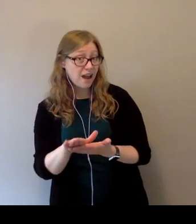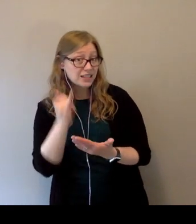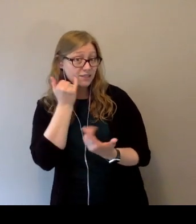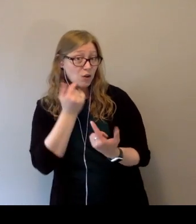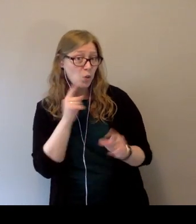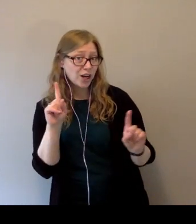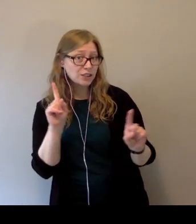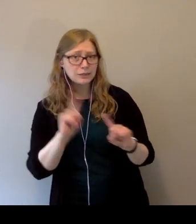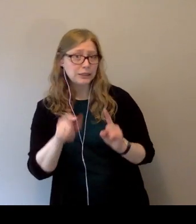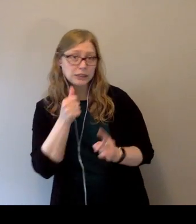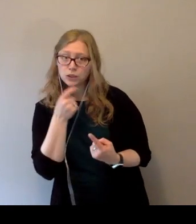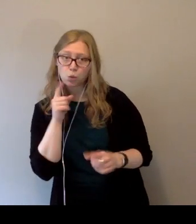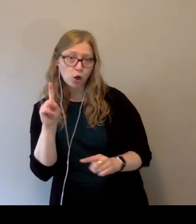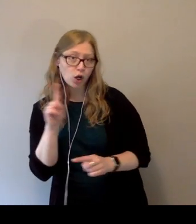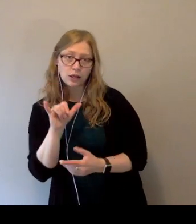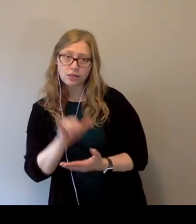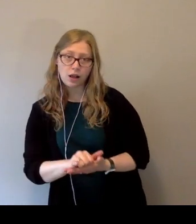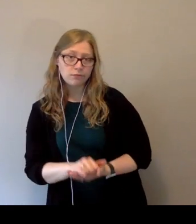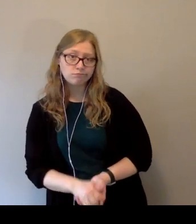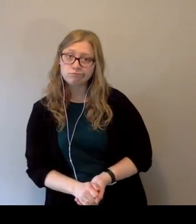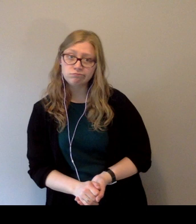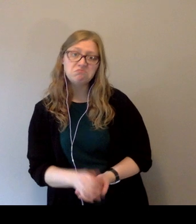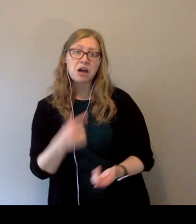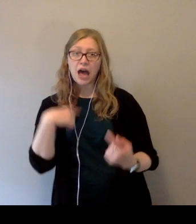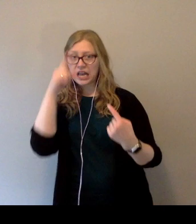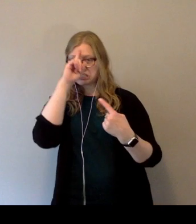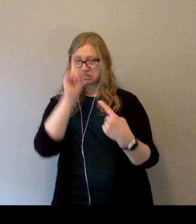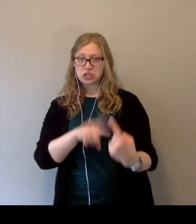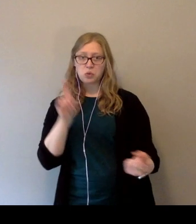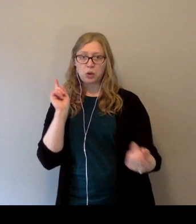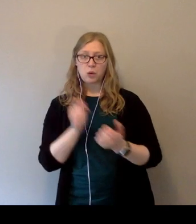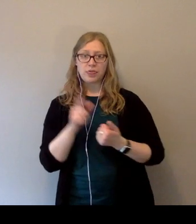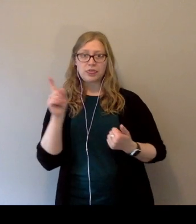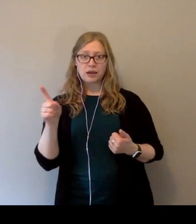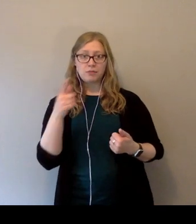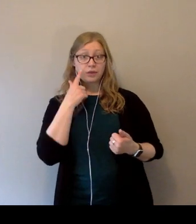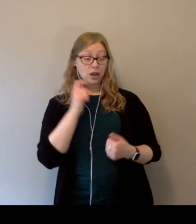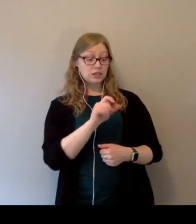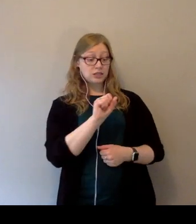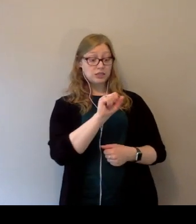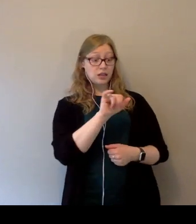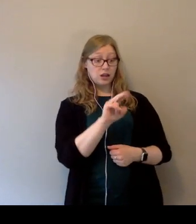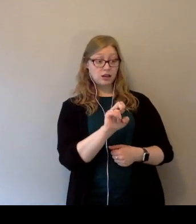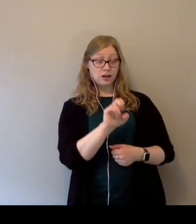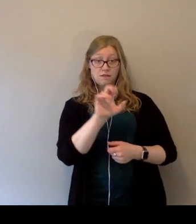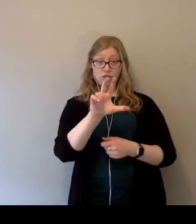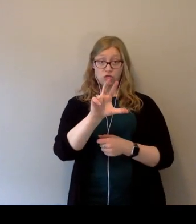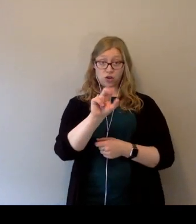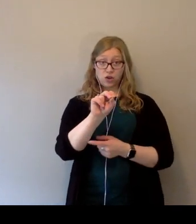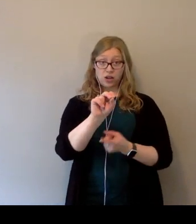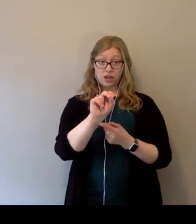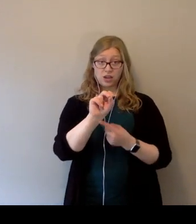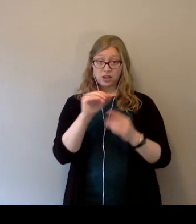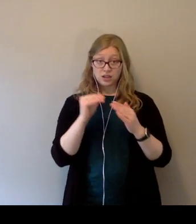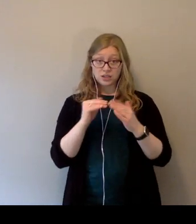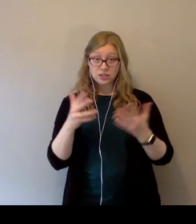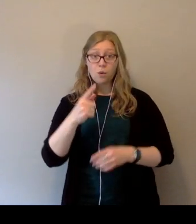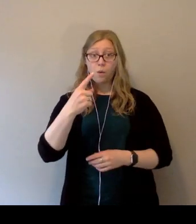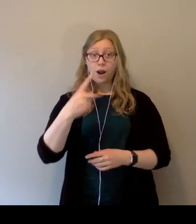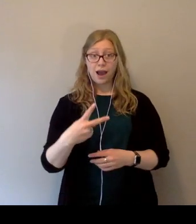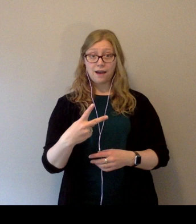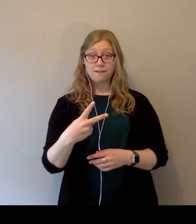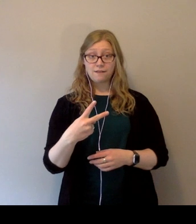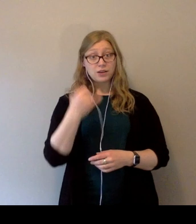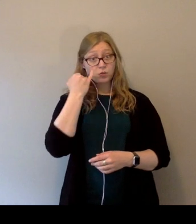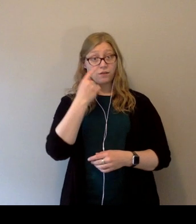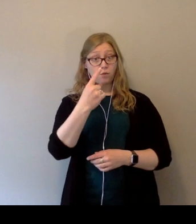doesn't work like that. So I don't agree with him, because the sine of 30 is a half. And if I add a half plus a half, I